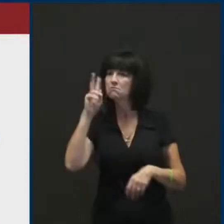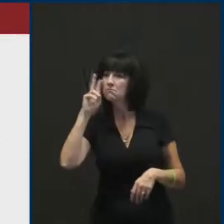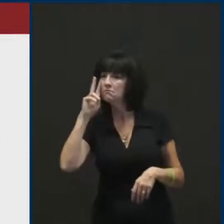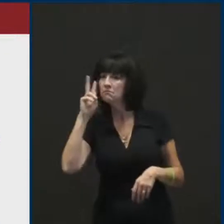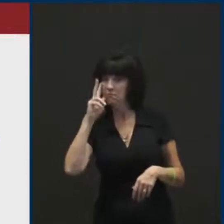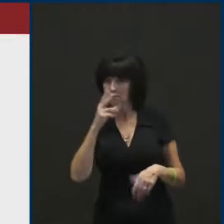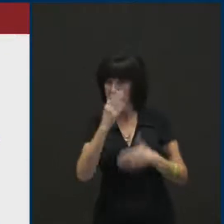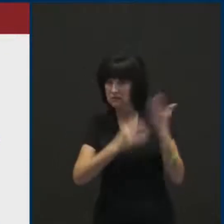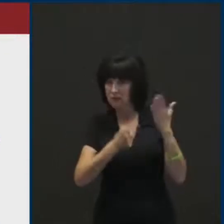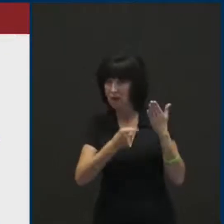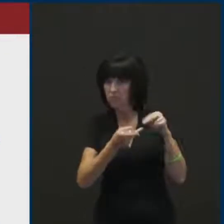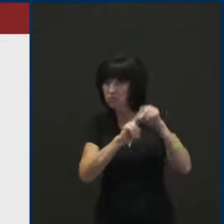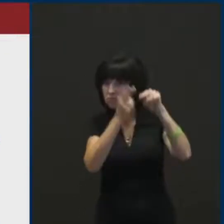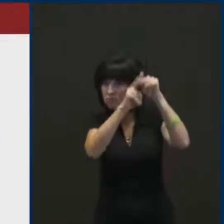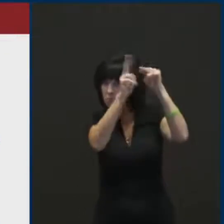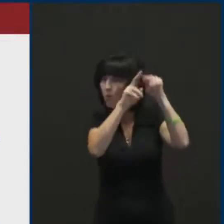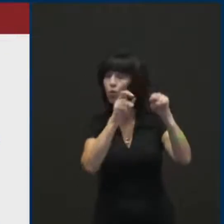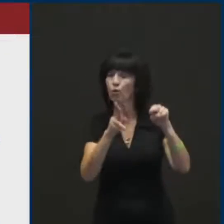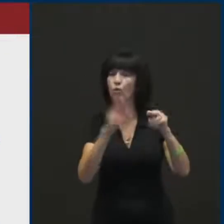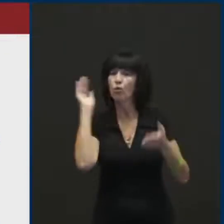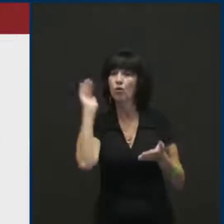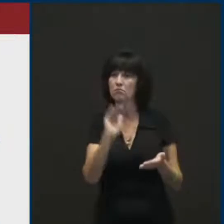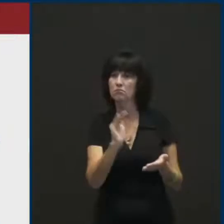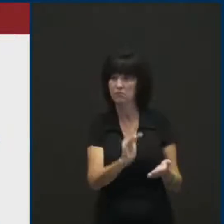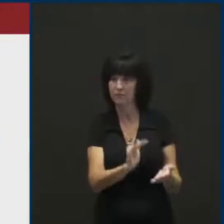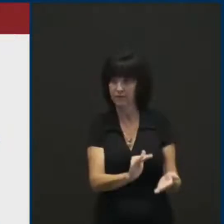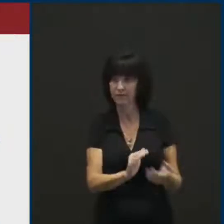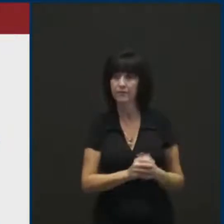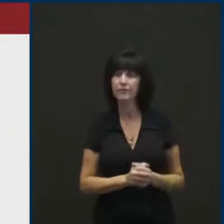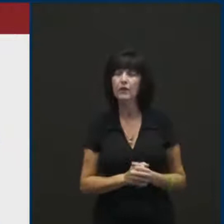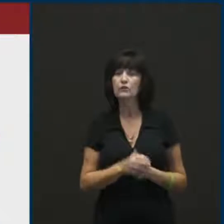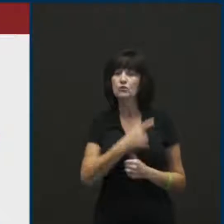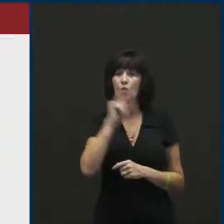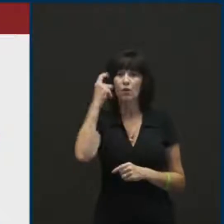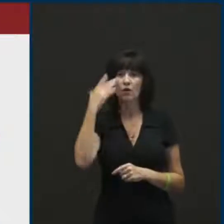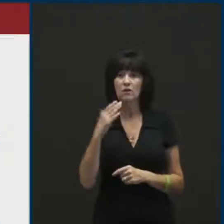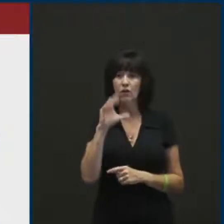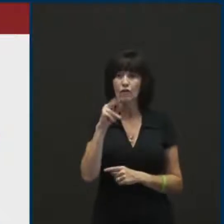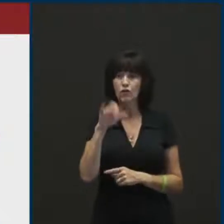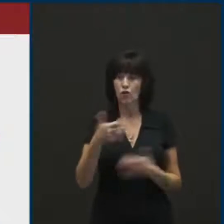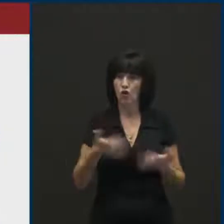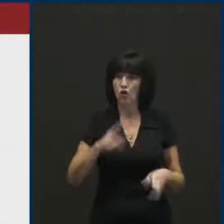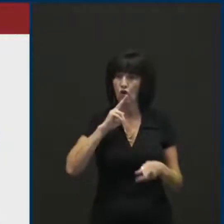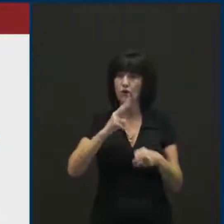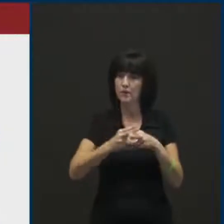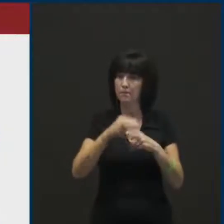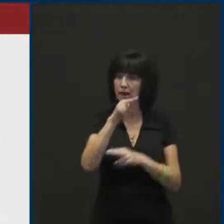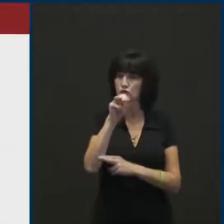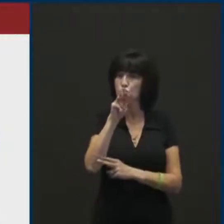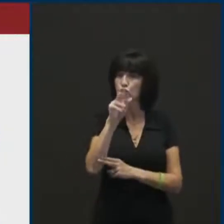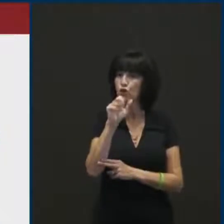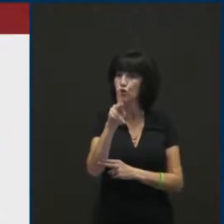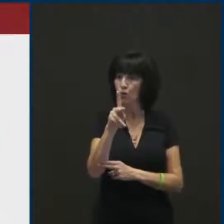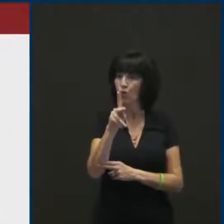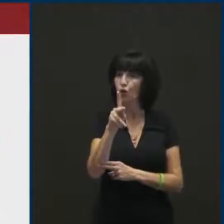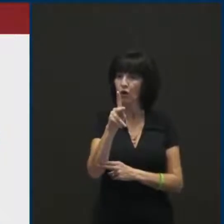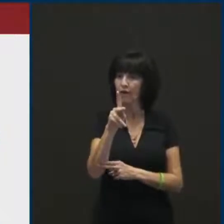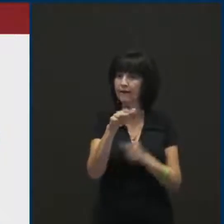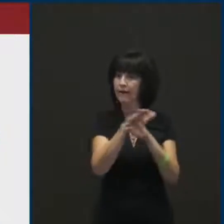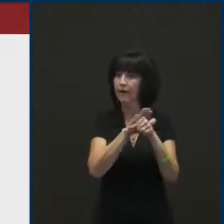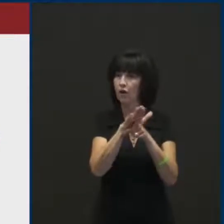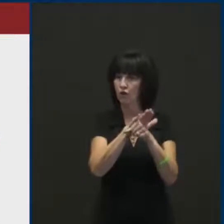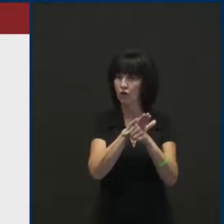downs in the data. So as Governor Carney mentioned already, in the Newark area where we